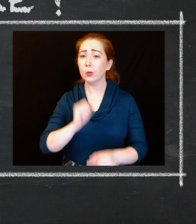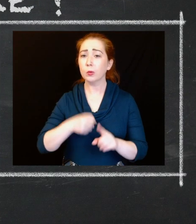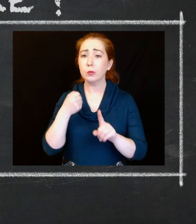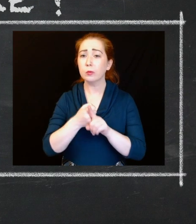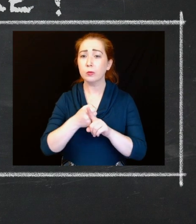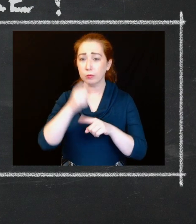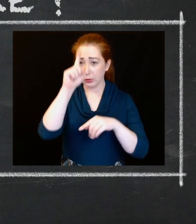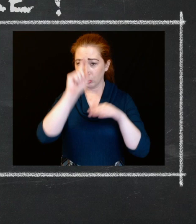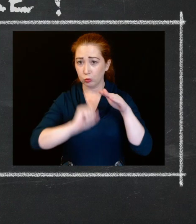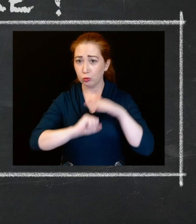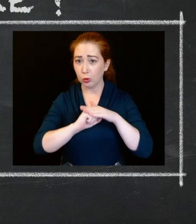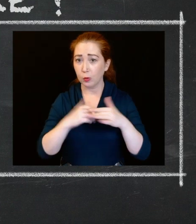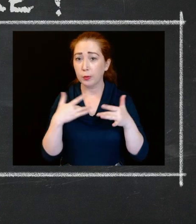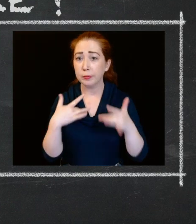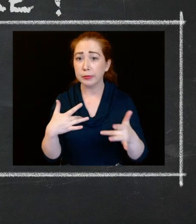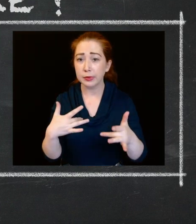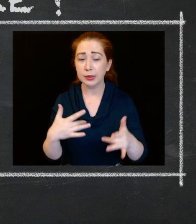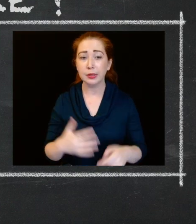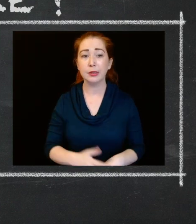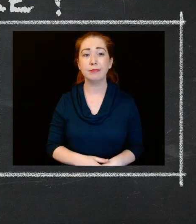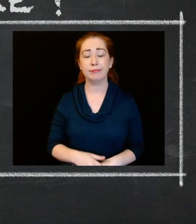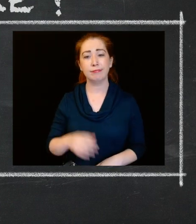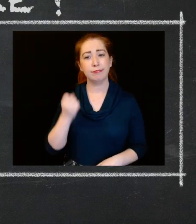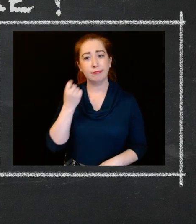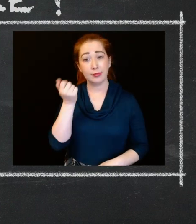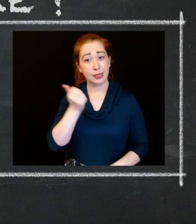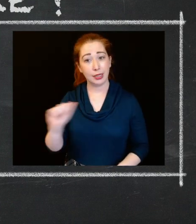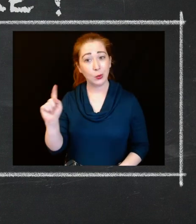Who can have a stroke?